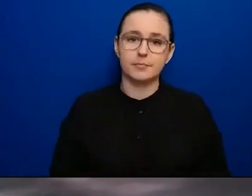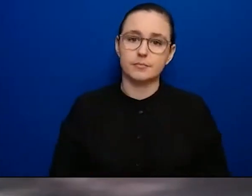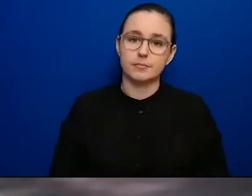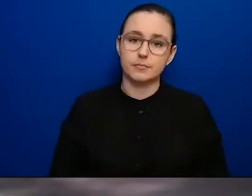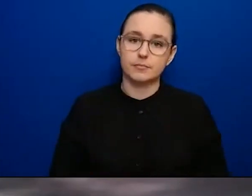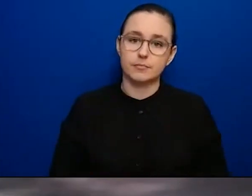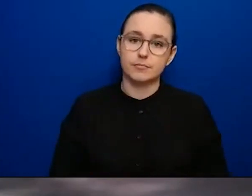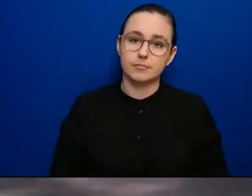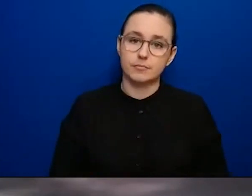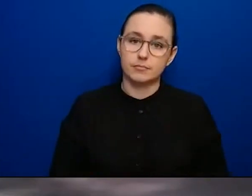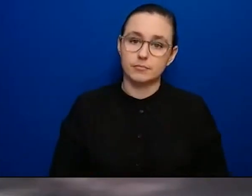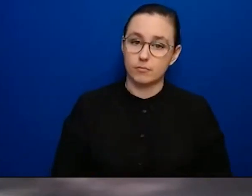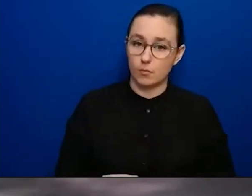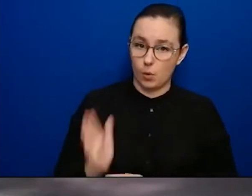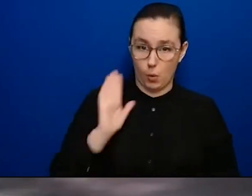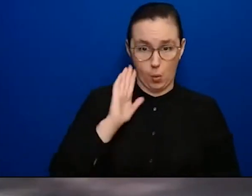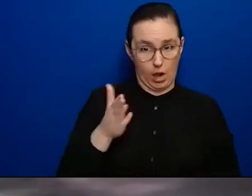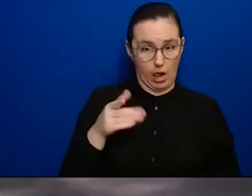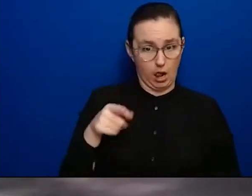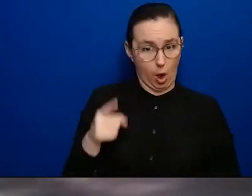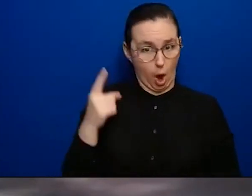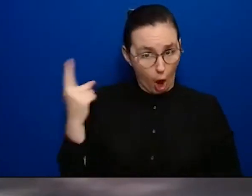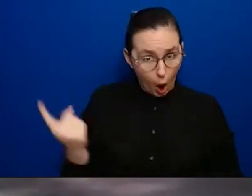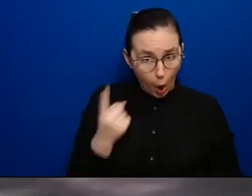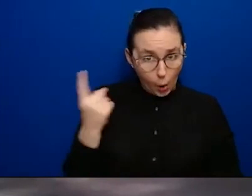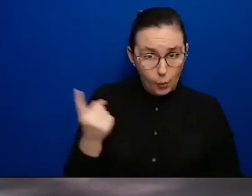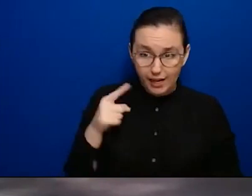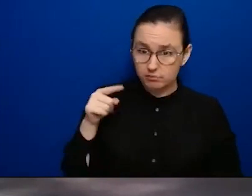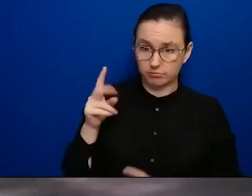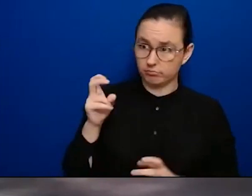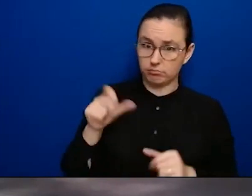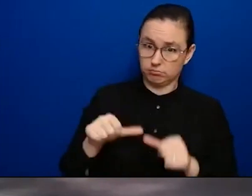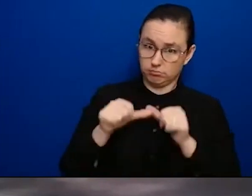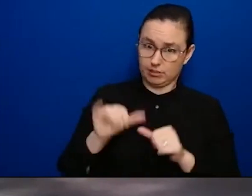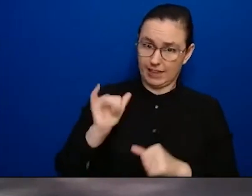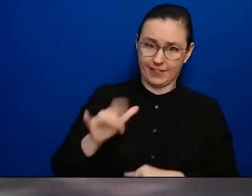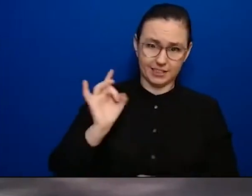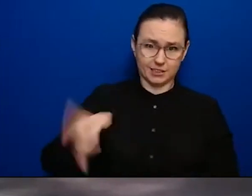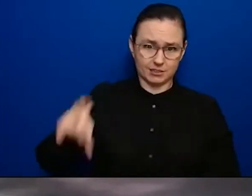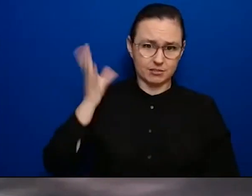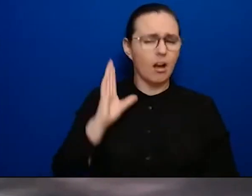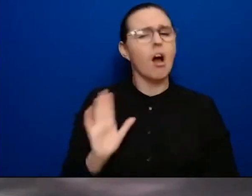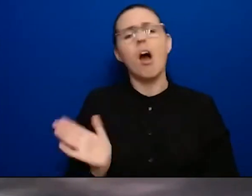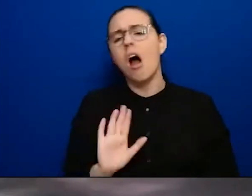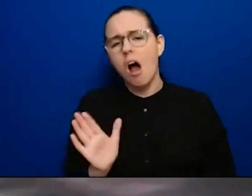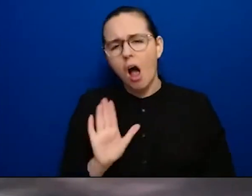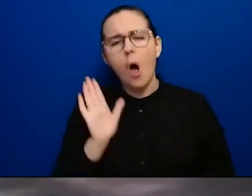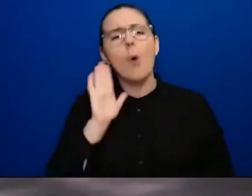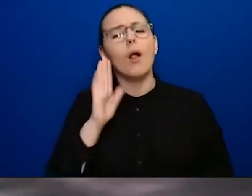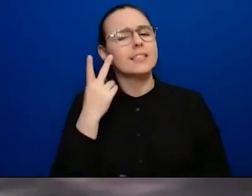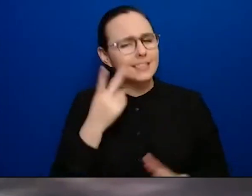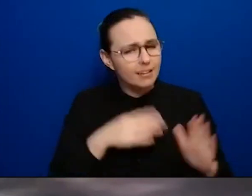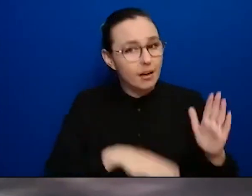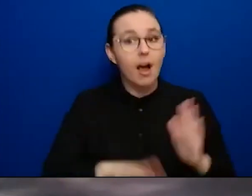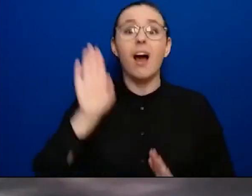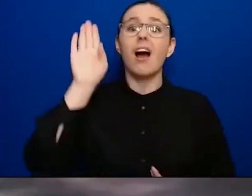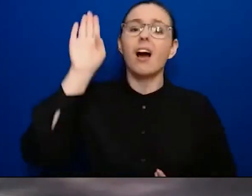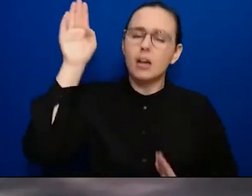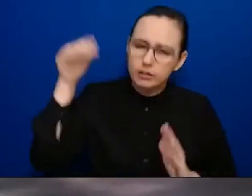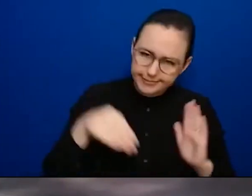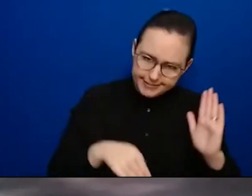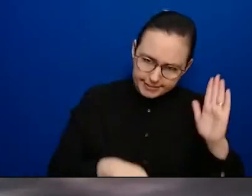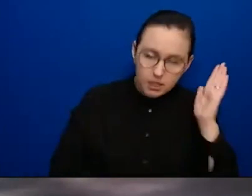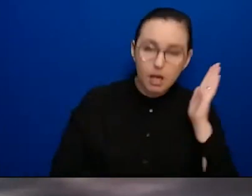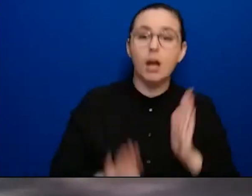be this extreme all the time. I mean, we will see lulls, of course, but the frequency, the amplitude of these